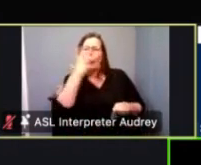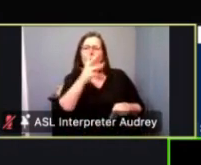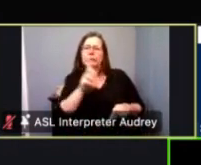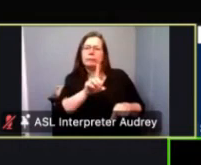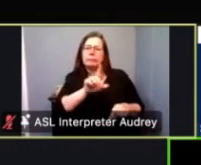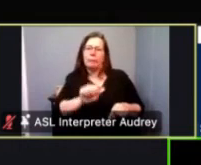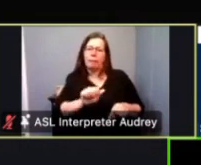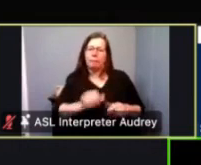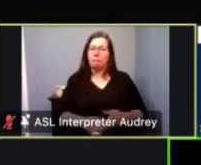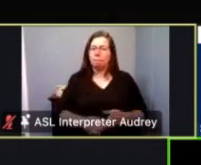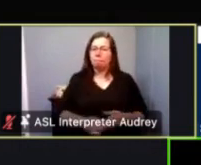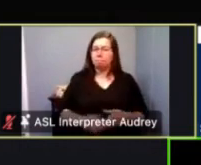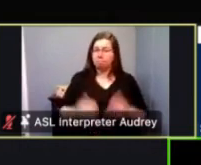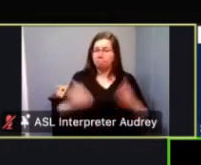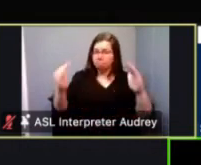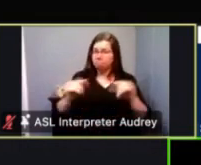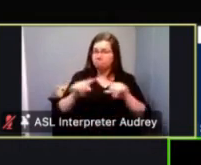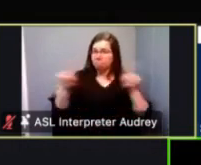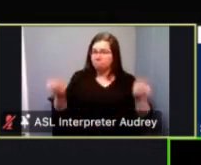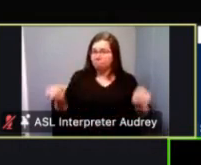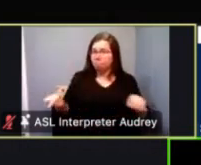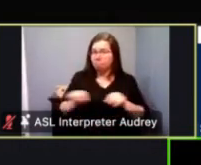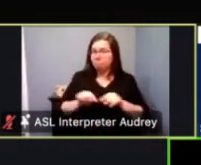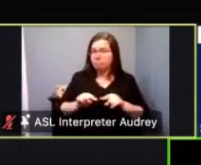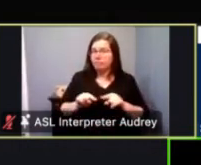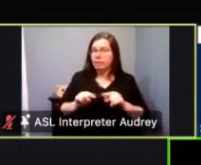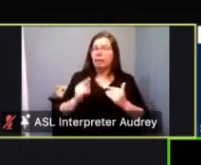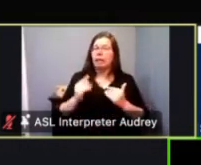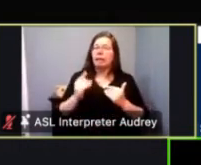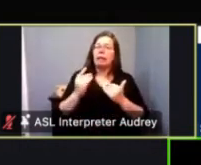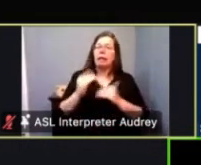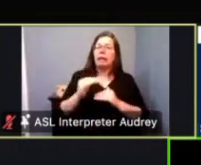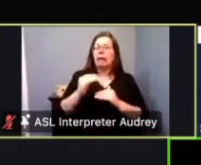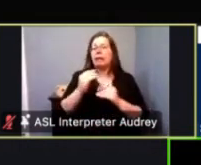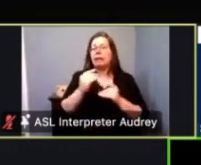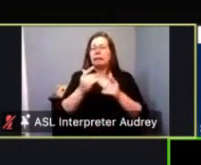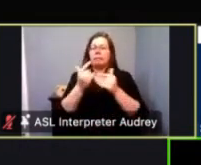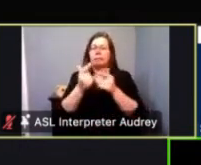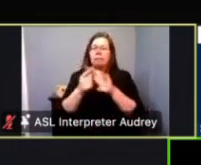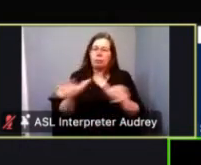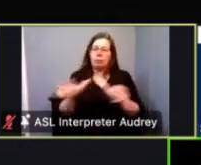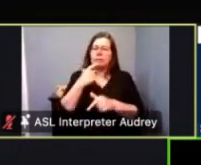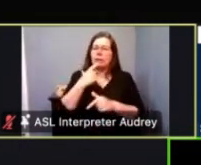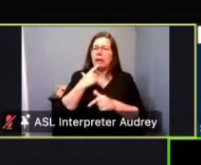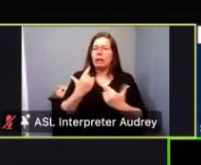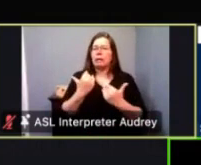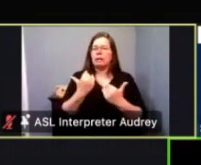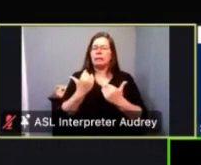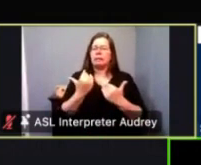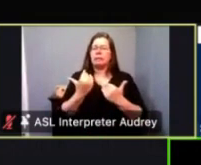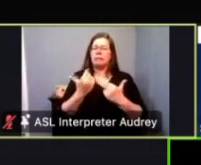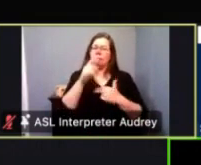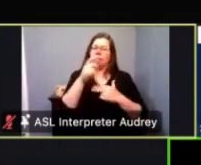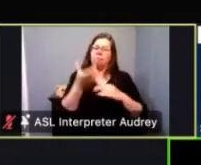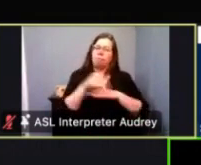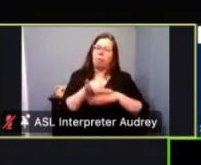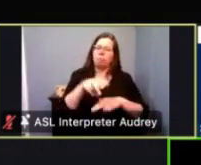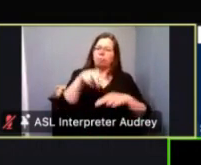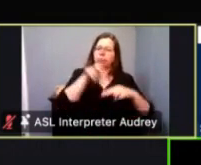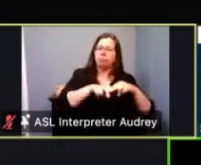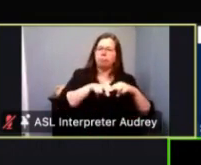It can also be ableist language, like confined to a wheelchair, falling on deaf ears, or you're